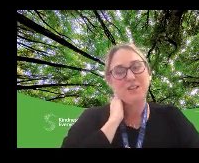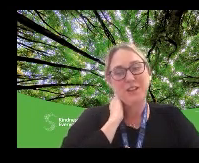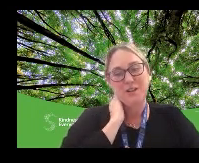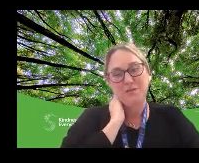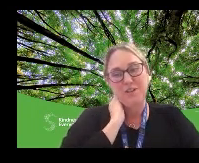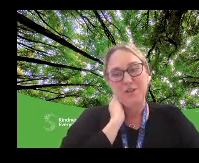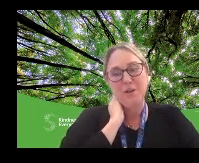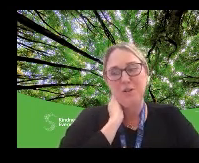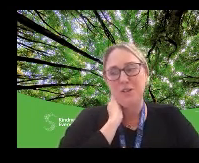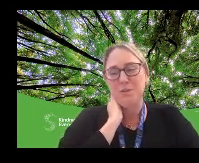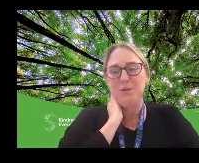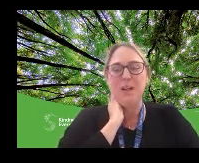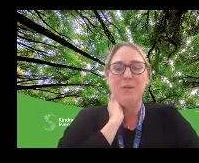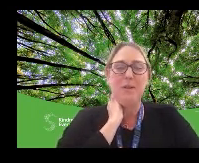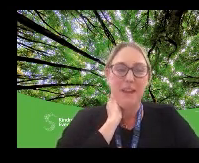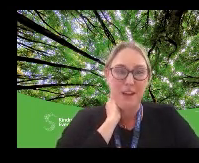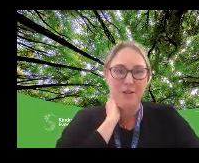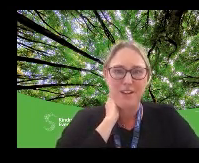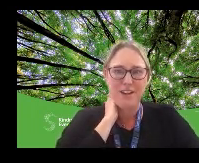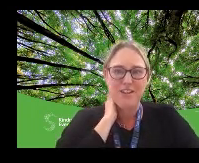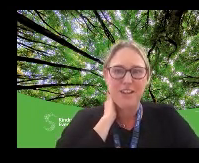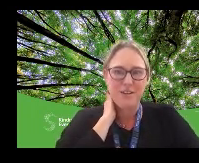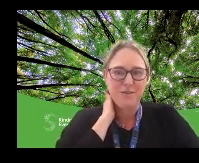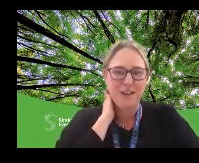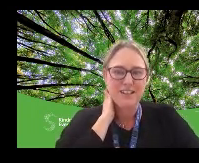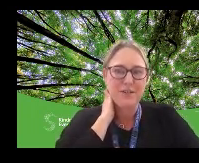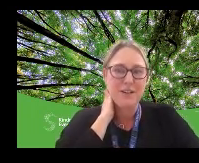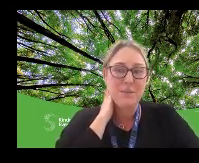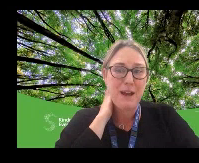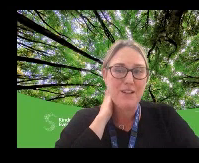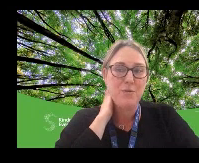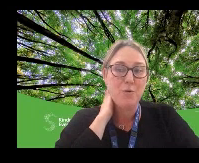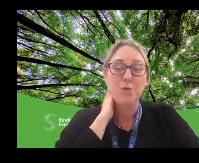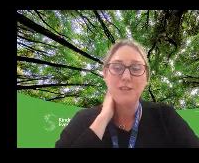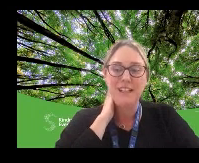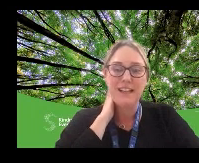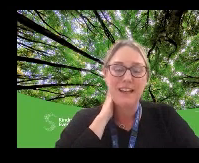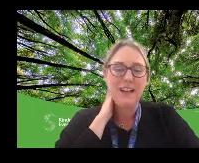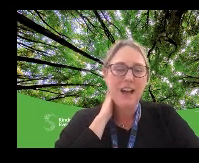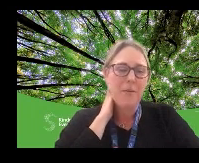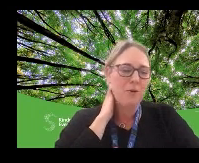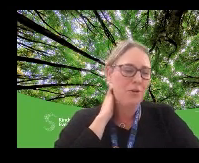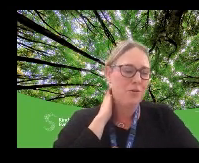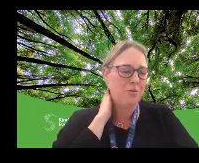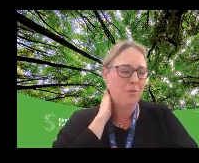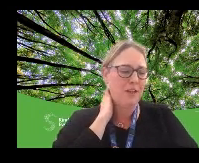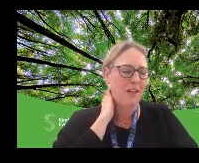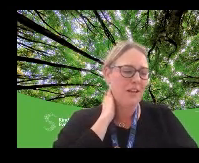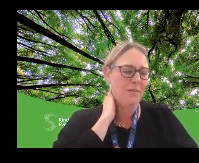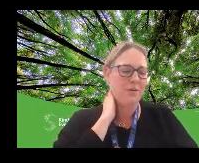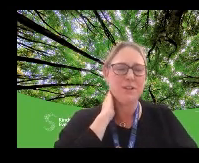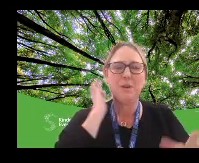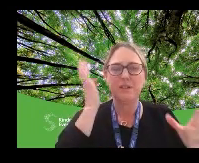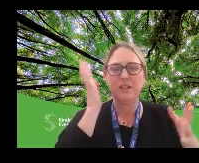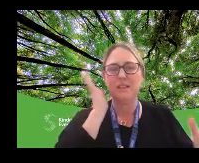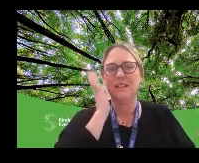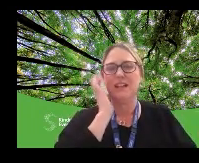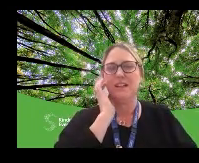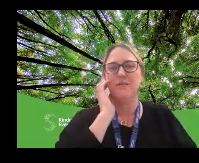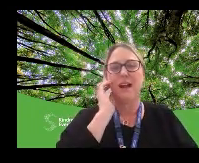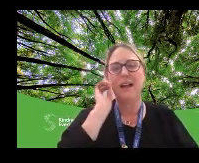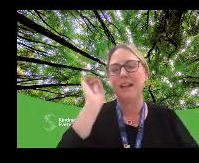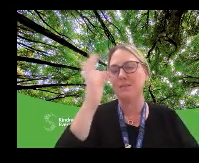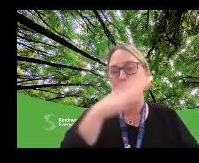is poor, so they don't feel emotions building up, and they overreact. So it depends on what you're seeing and what the